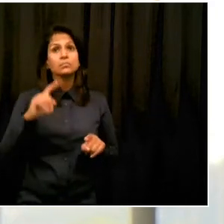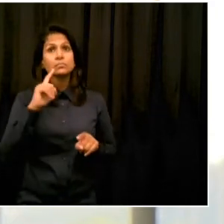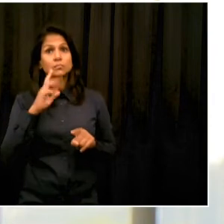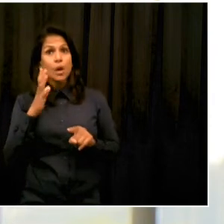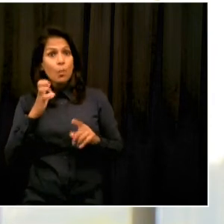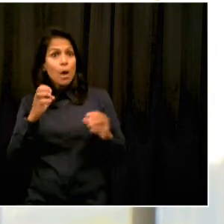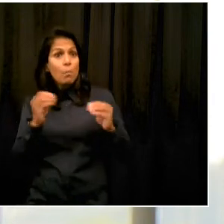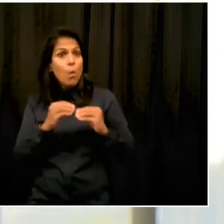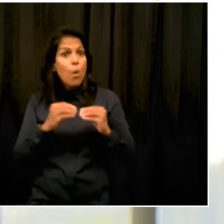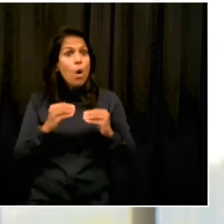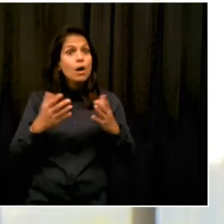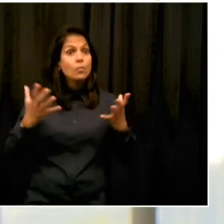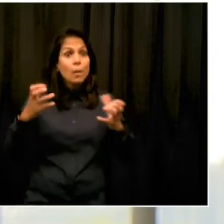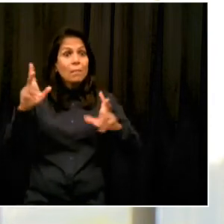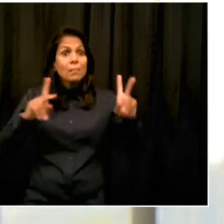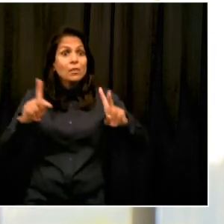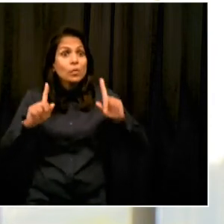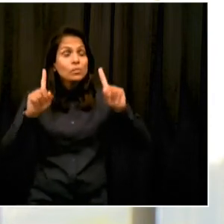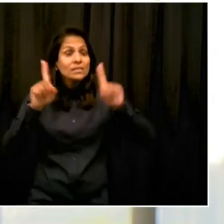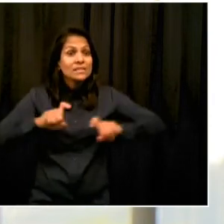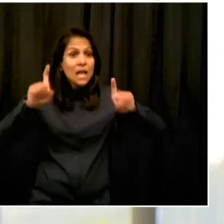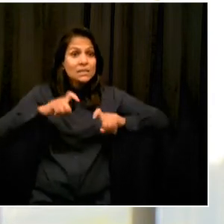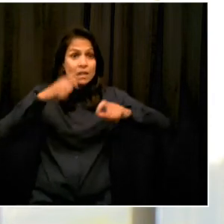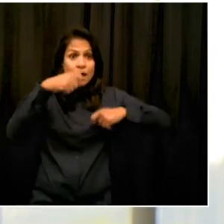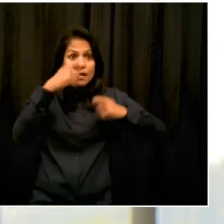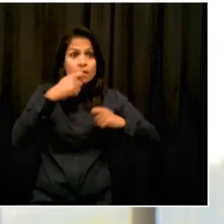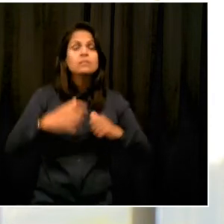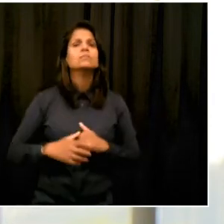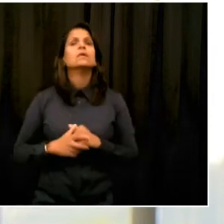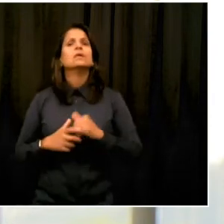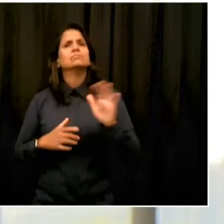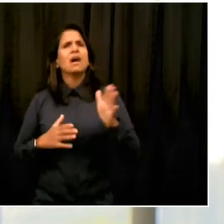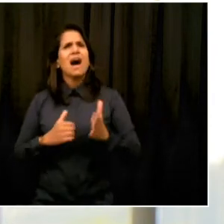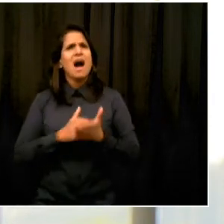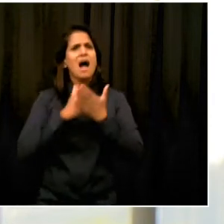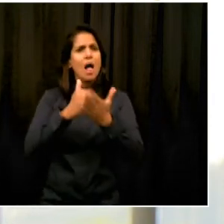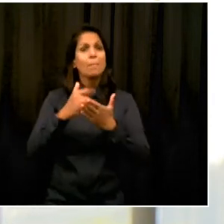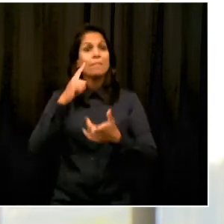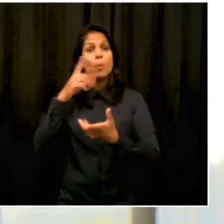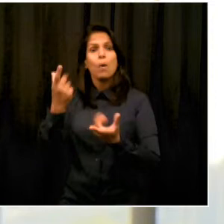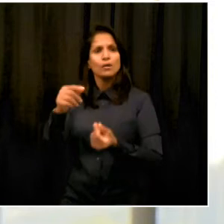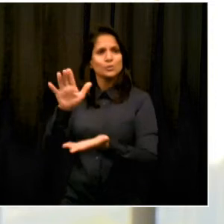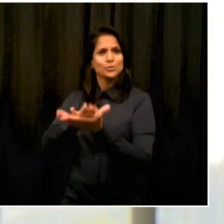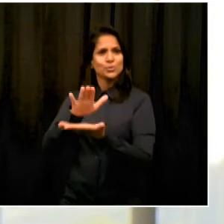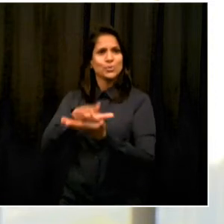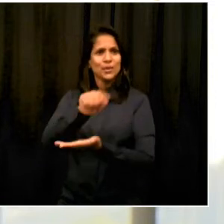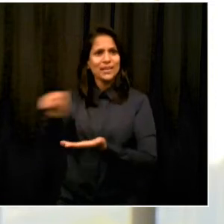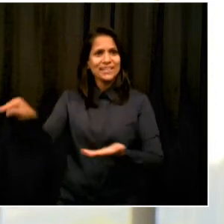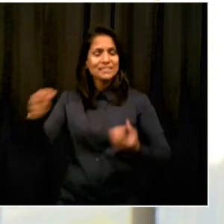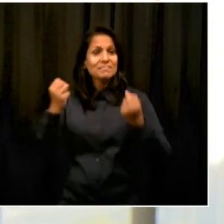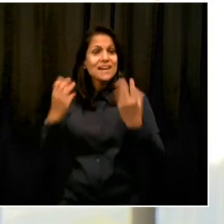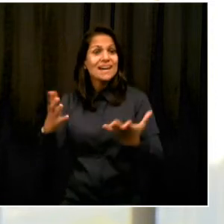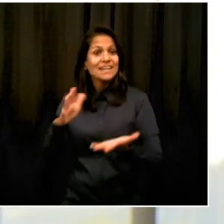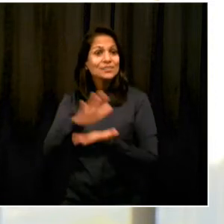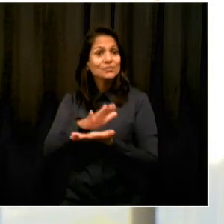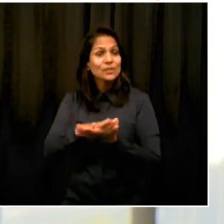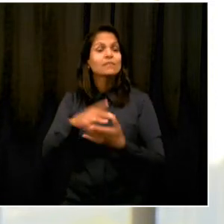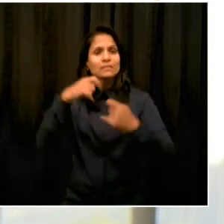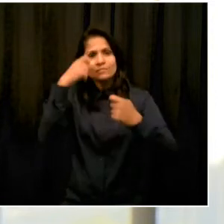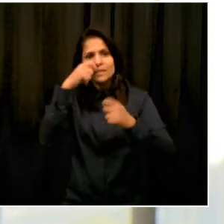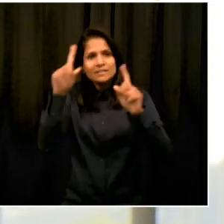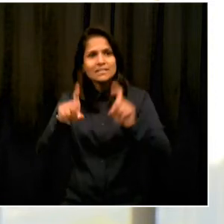interrelates. A friend who works in the nursing home industry said there seems to be a discrepancy between the city and state over